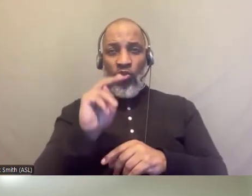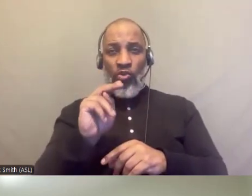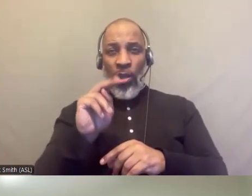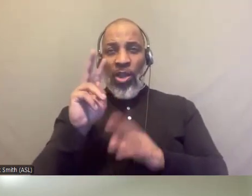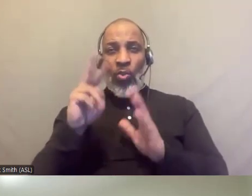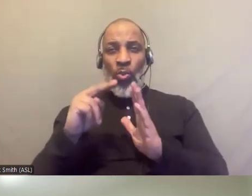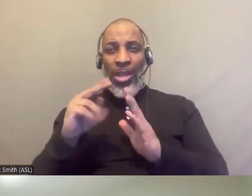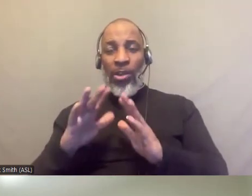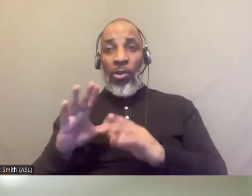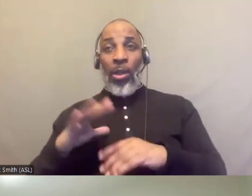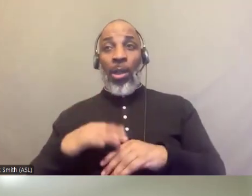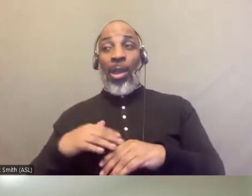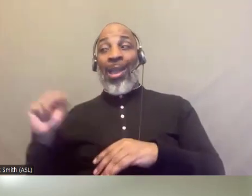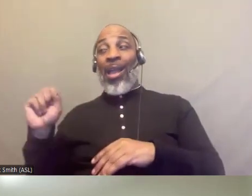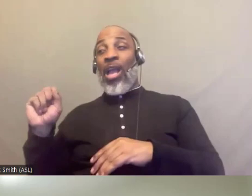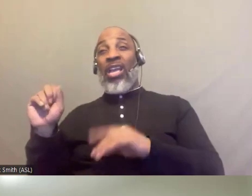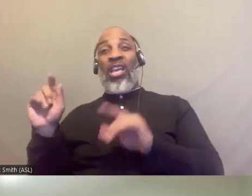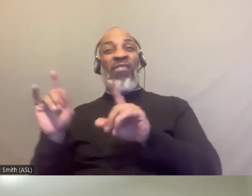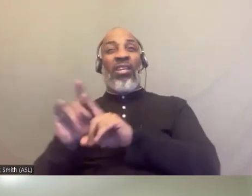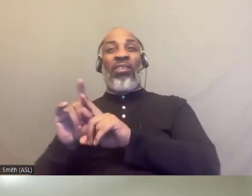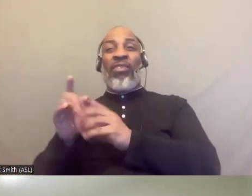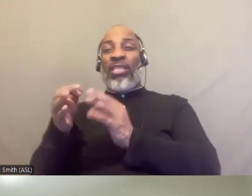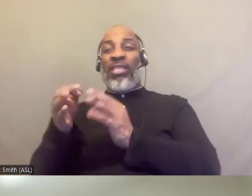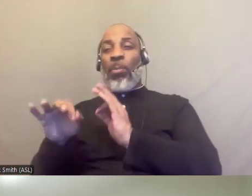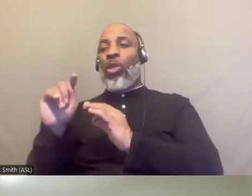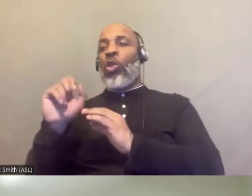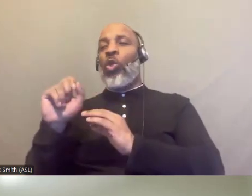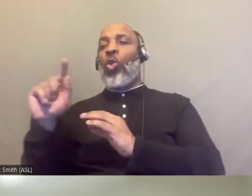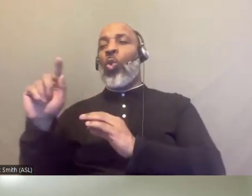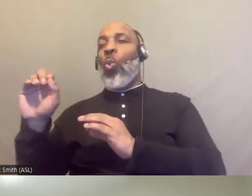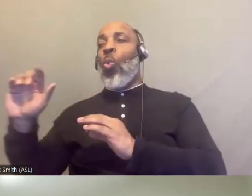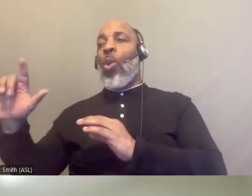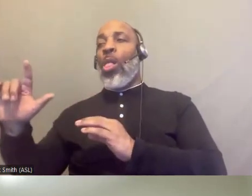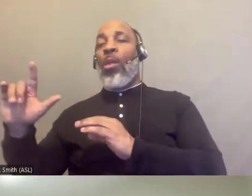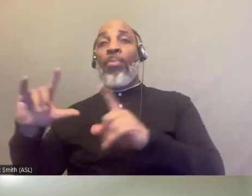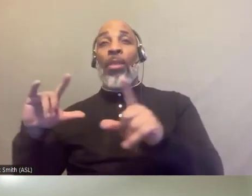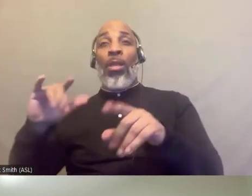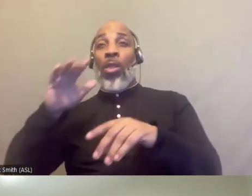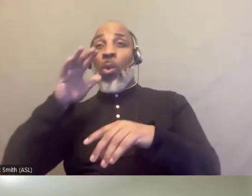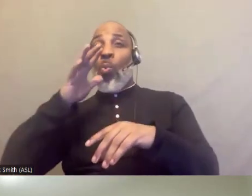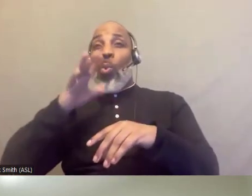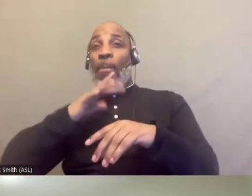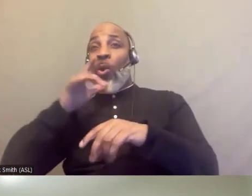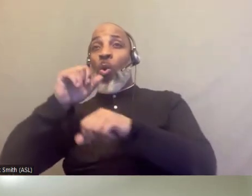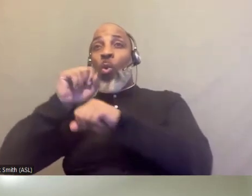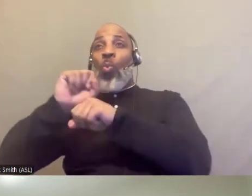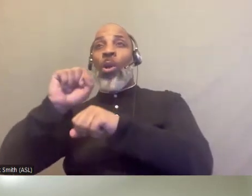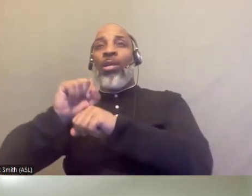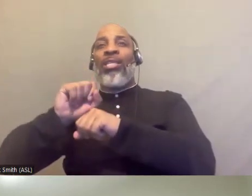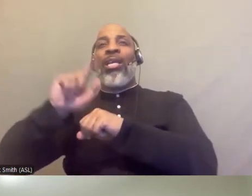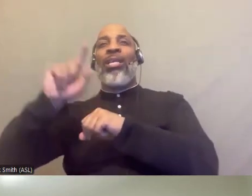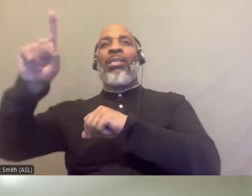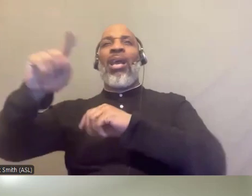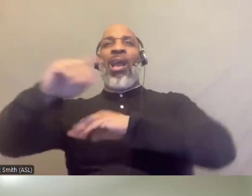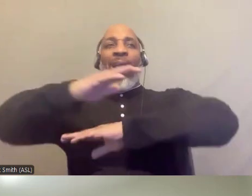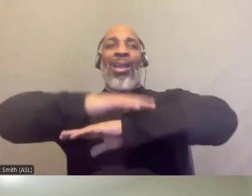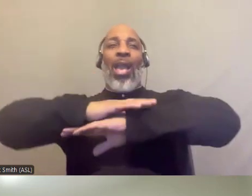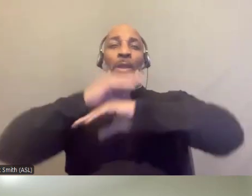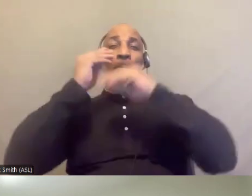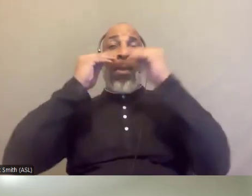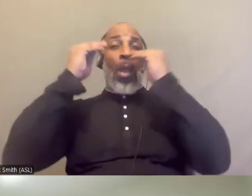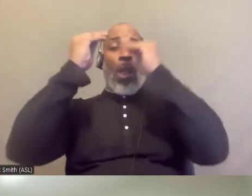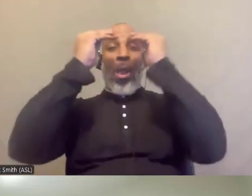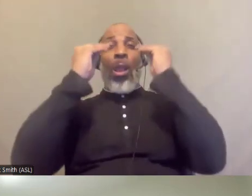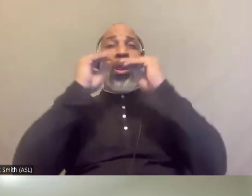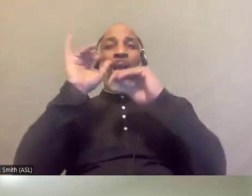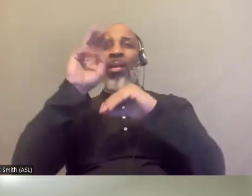had a case when I worked in New York of a woman who worked at one of those makeup counters at a Macy's or one of those big department